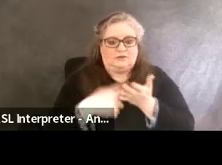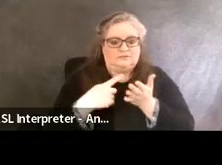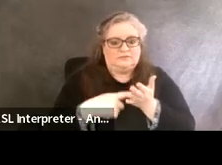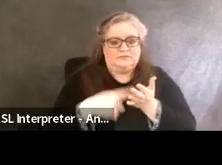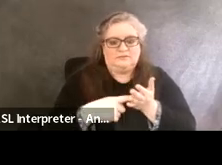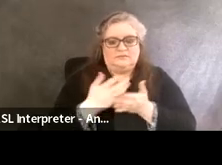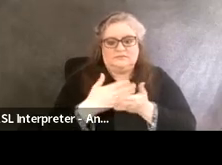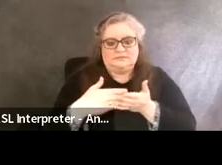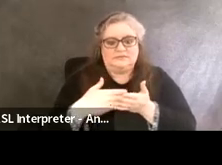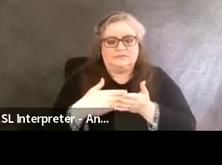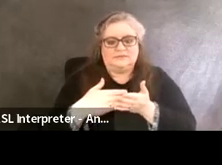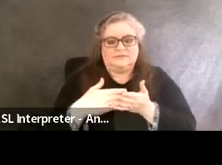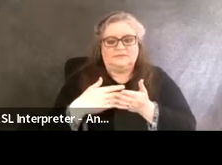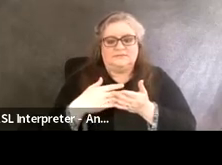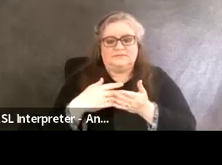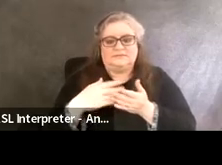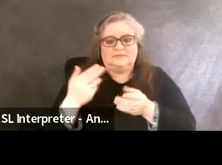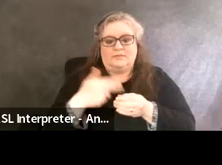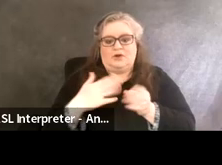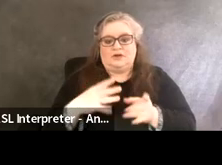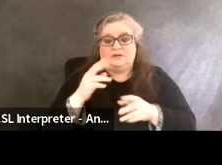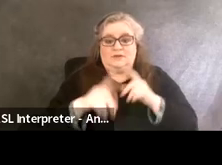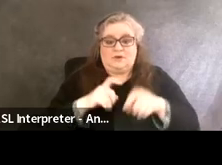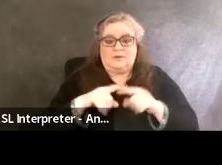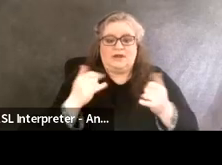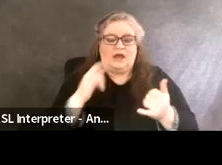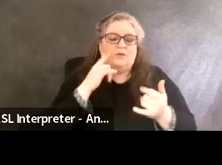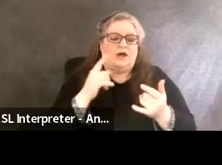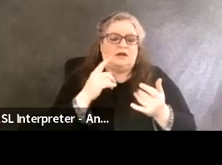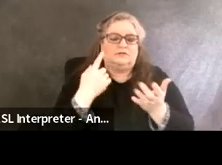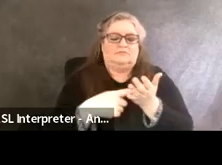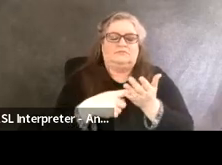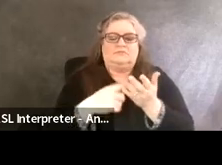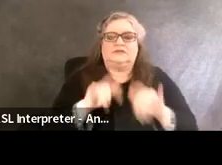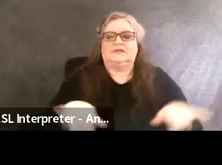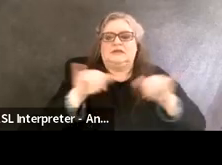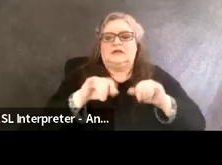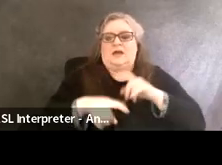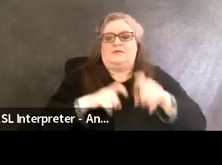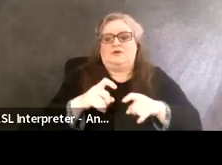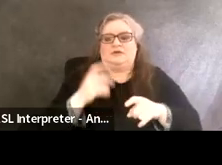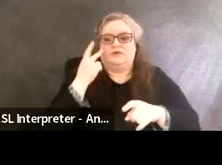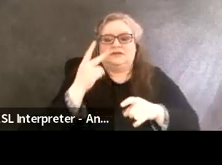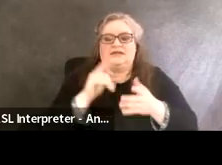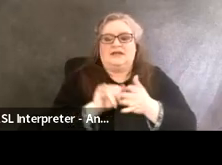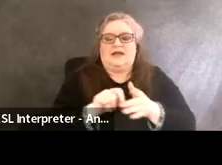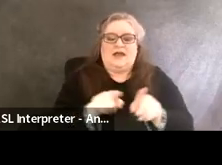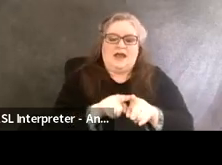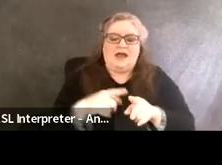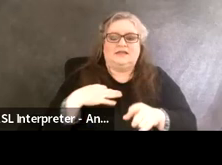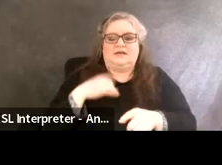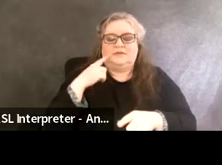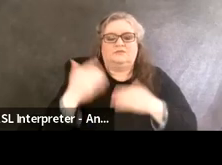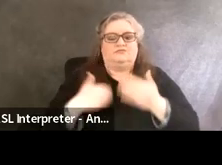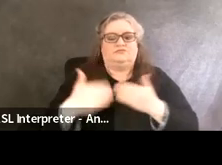over participant questions, but right now we just want to go through some common questions we're seeing as this application has started to roll out.